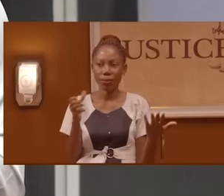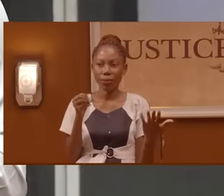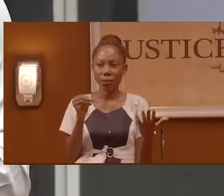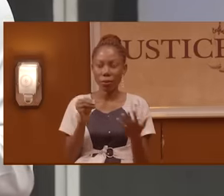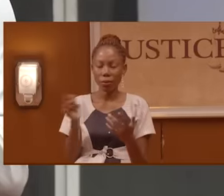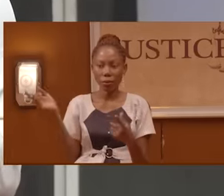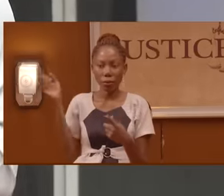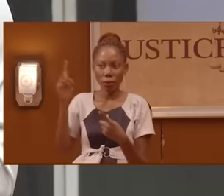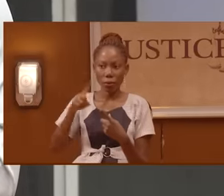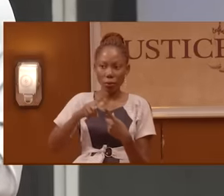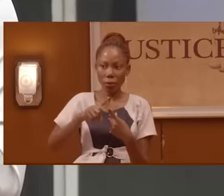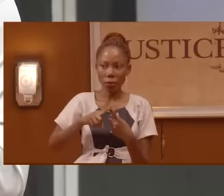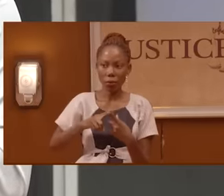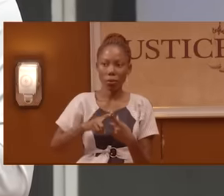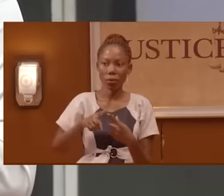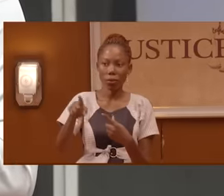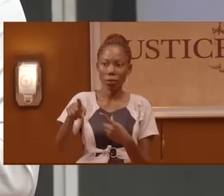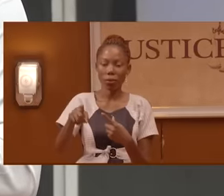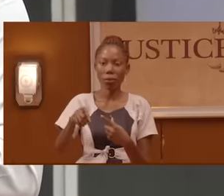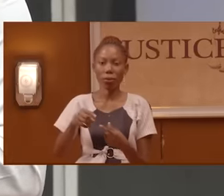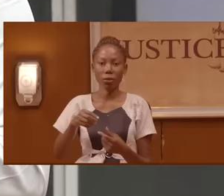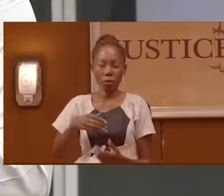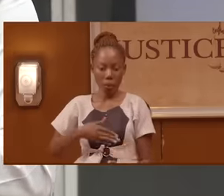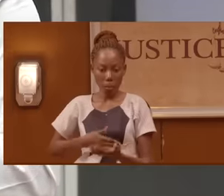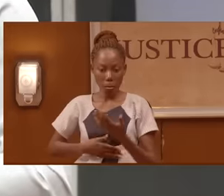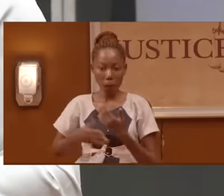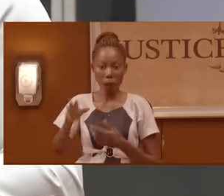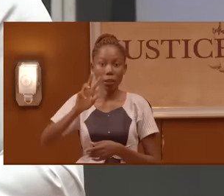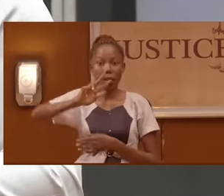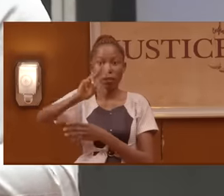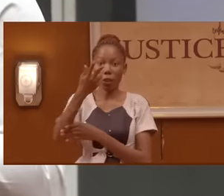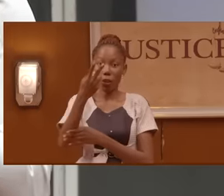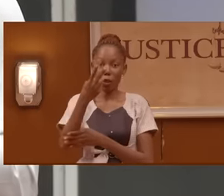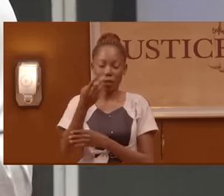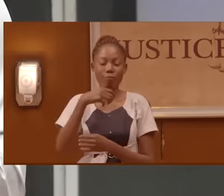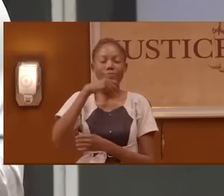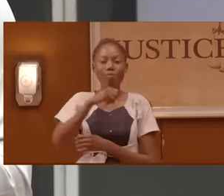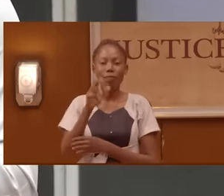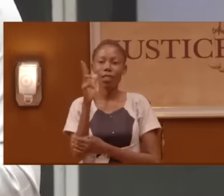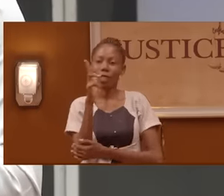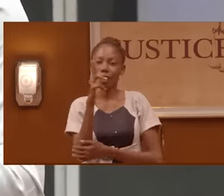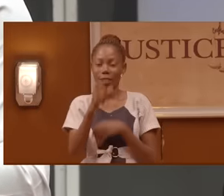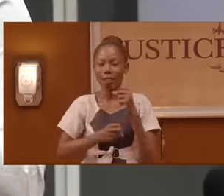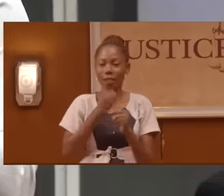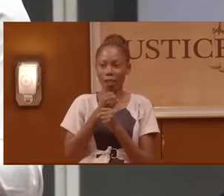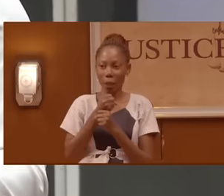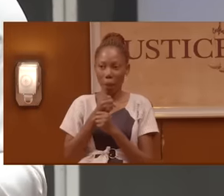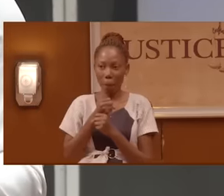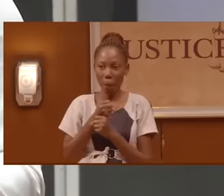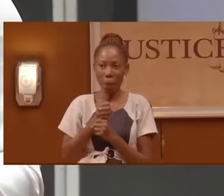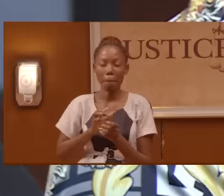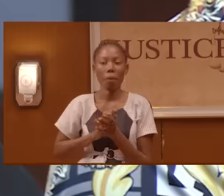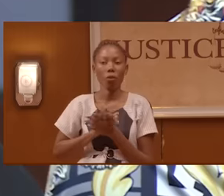Until my second child, which she was 3 at that time. So as he used to call, he came that day and